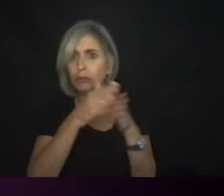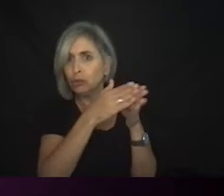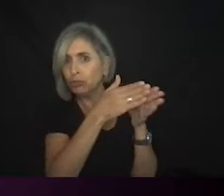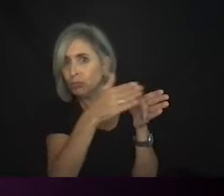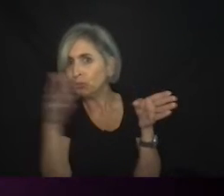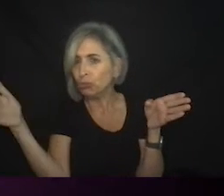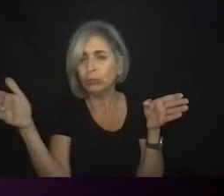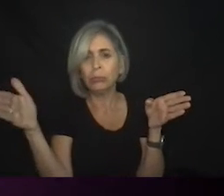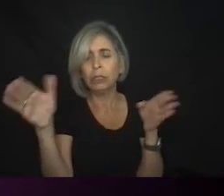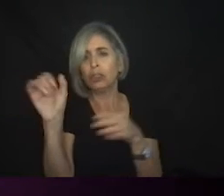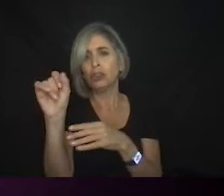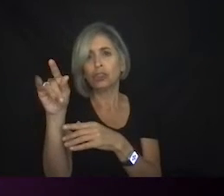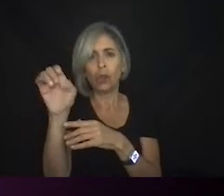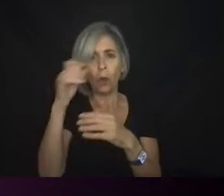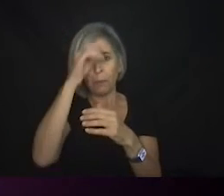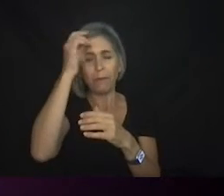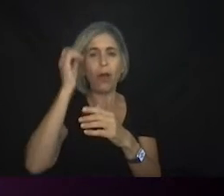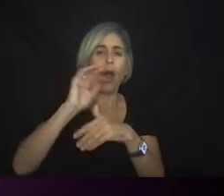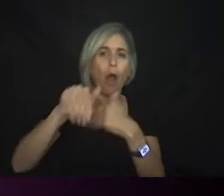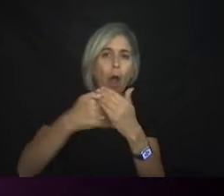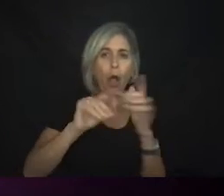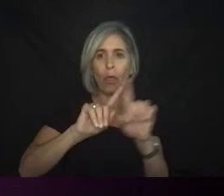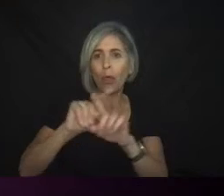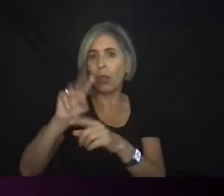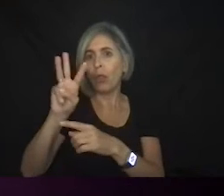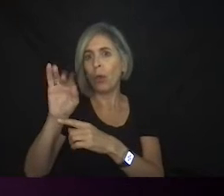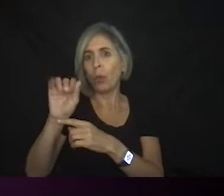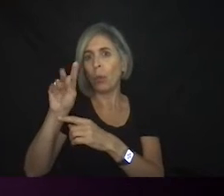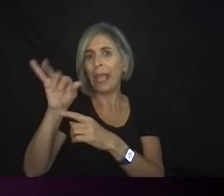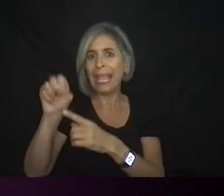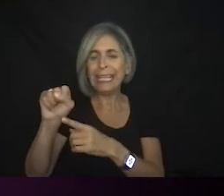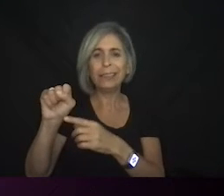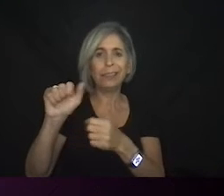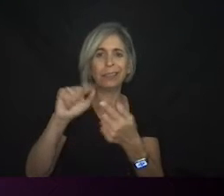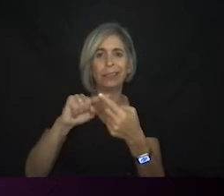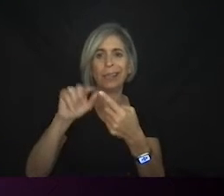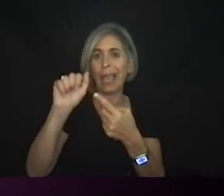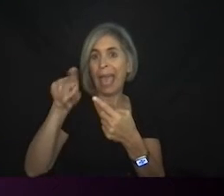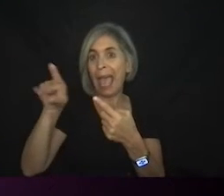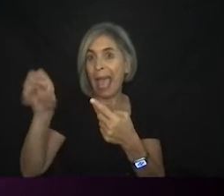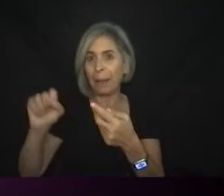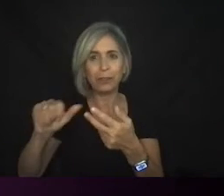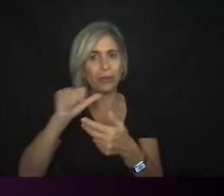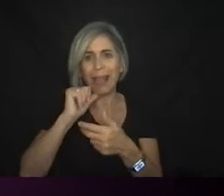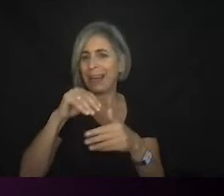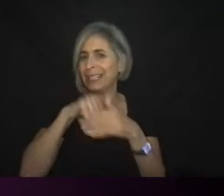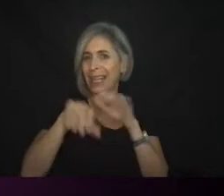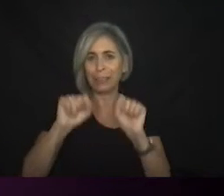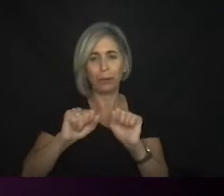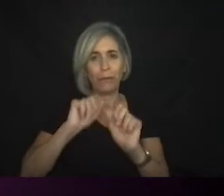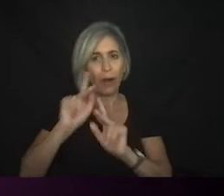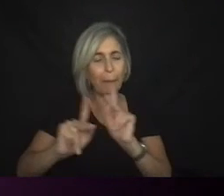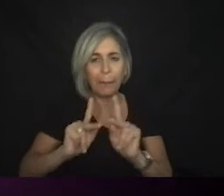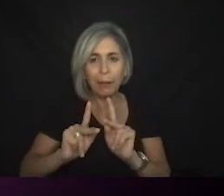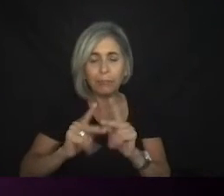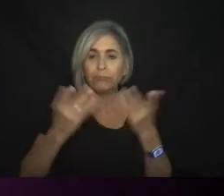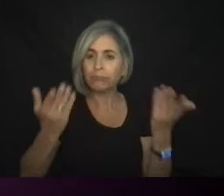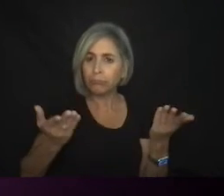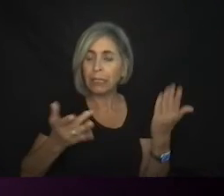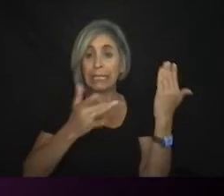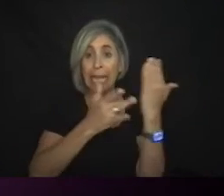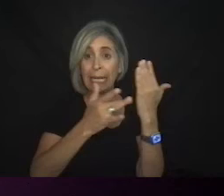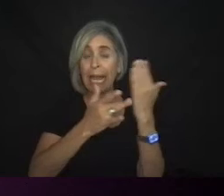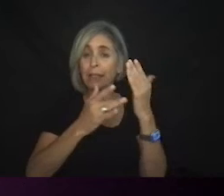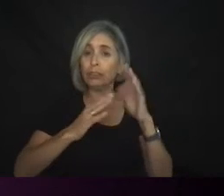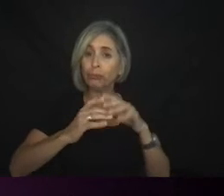of all the ways and apps and products that are inaccessible to people. And as technology grows